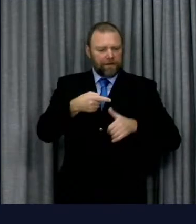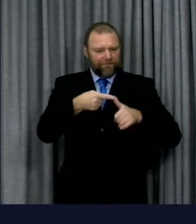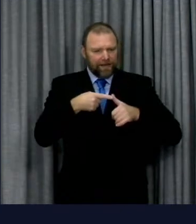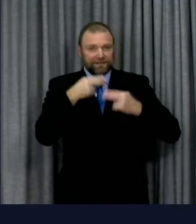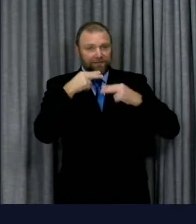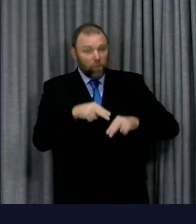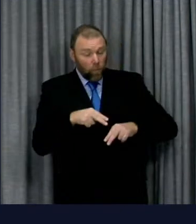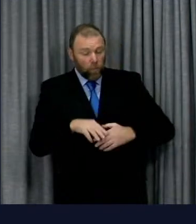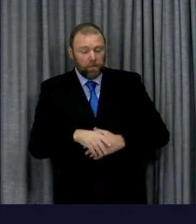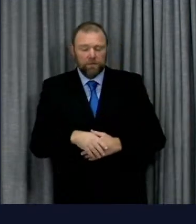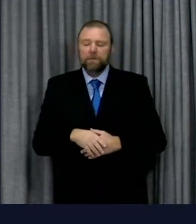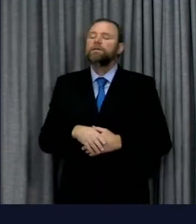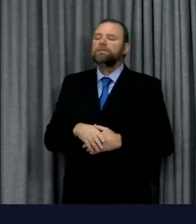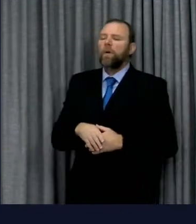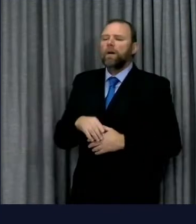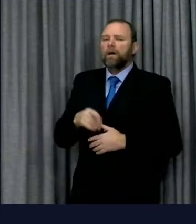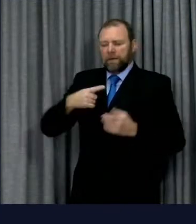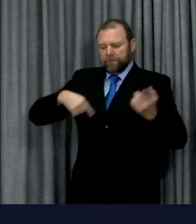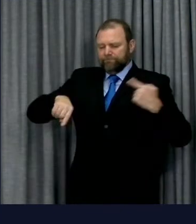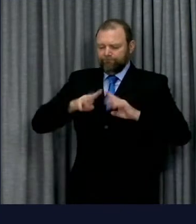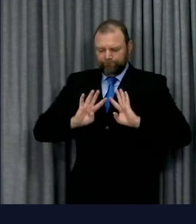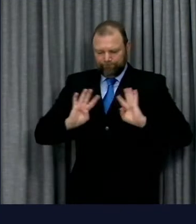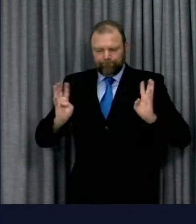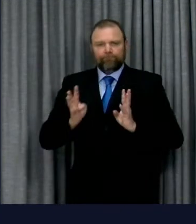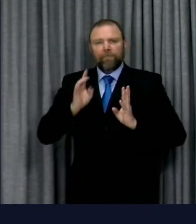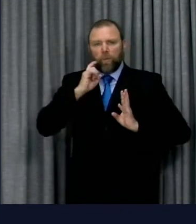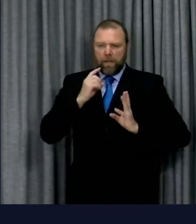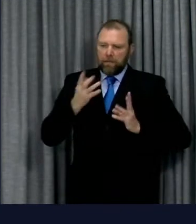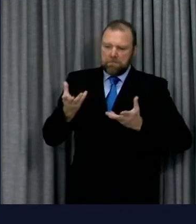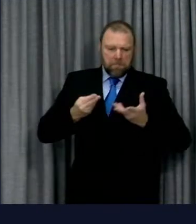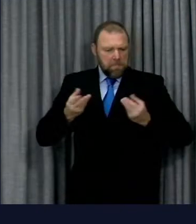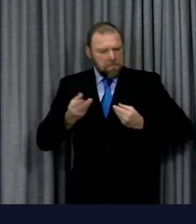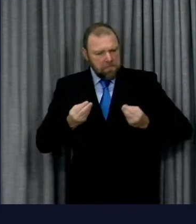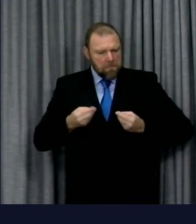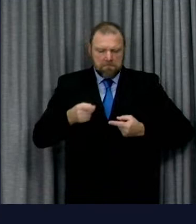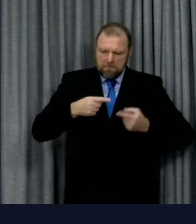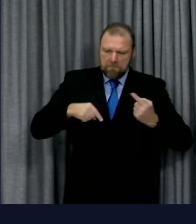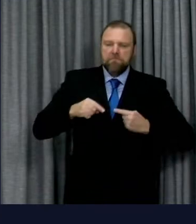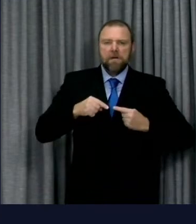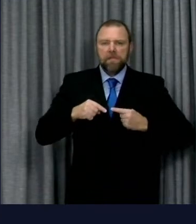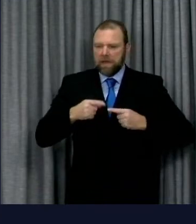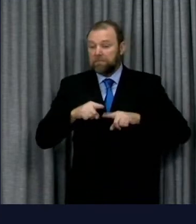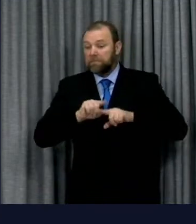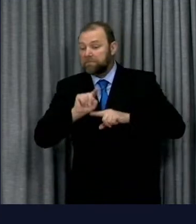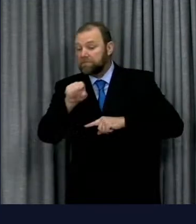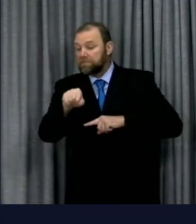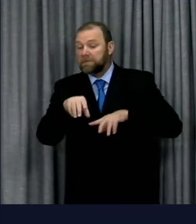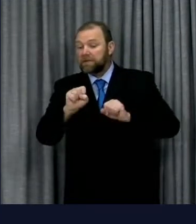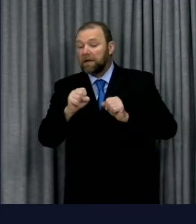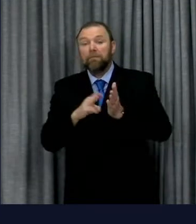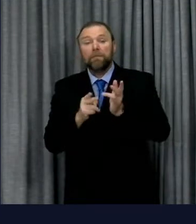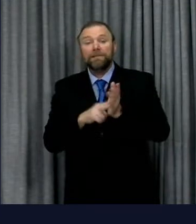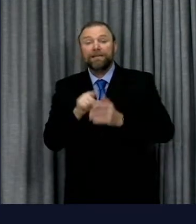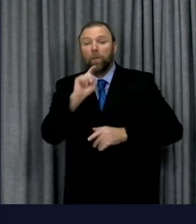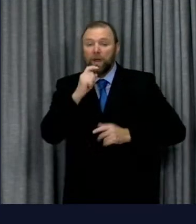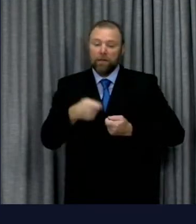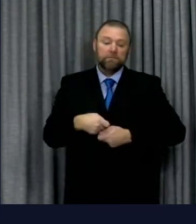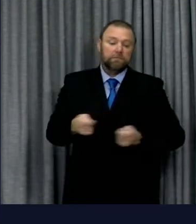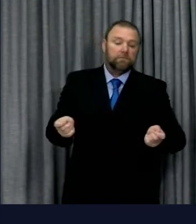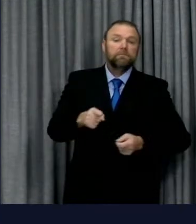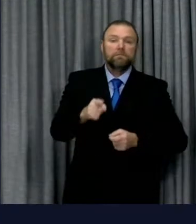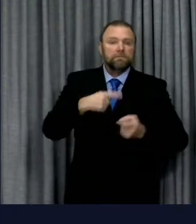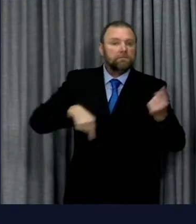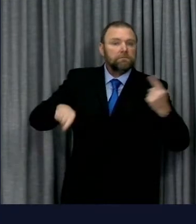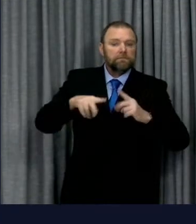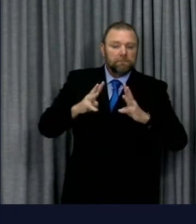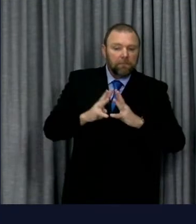subject. Ministers will have that advice by the start of next week, and then we will look to make a decision. If the